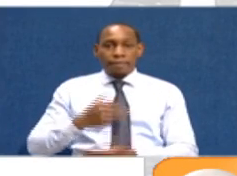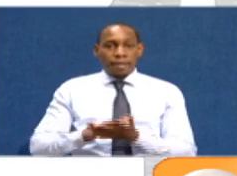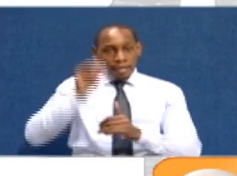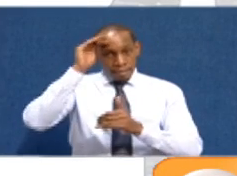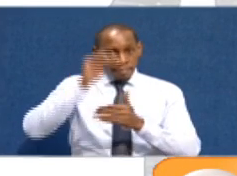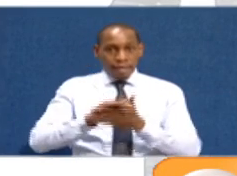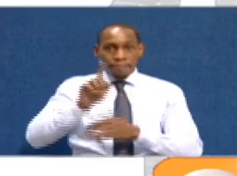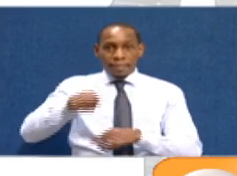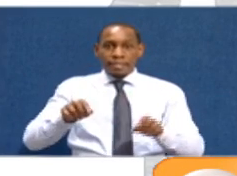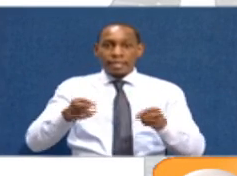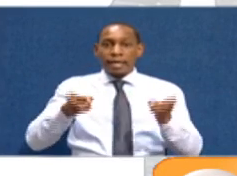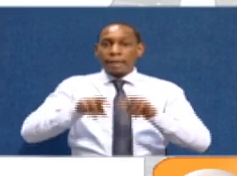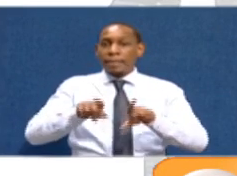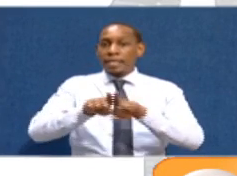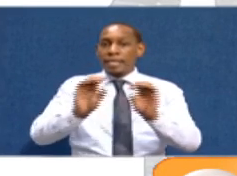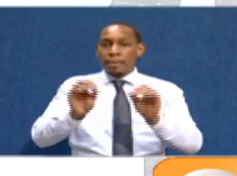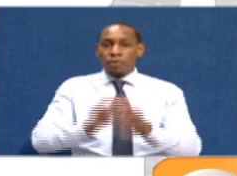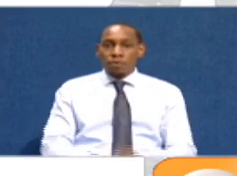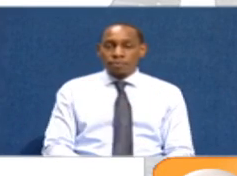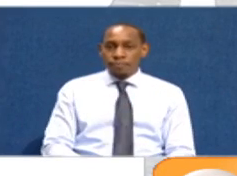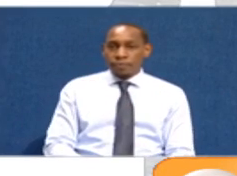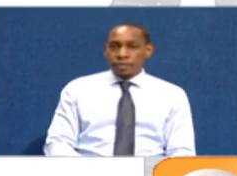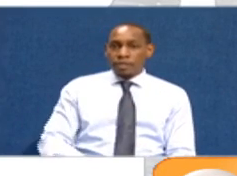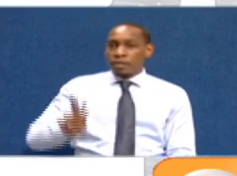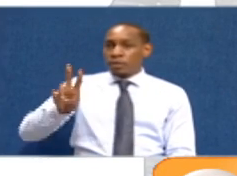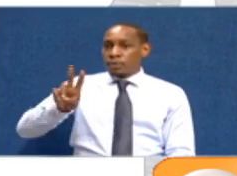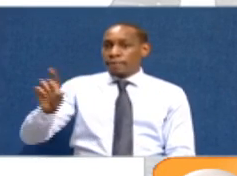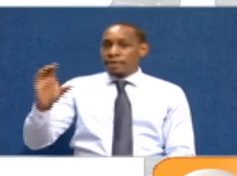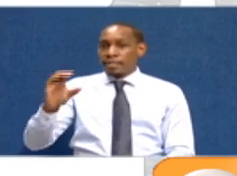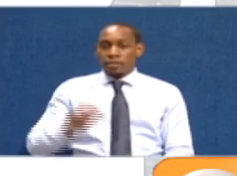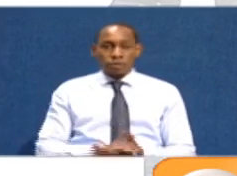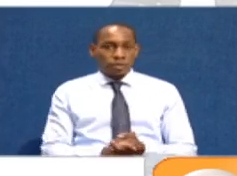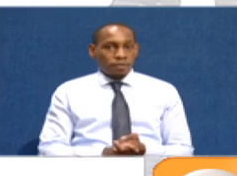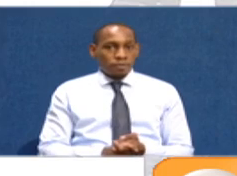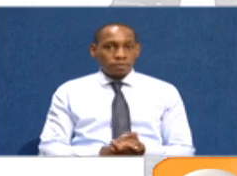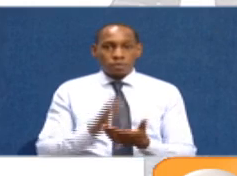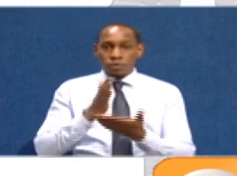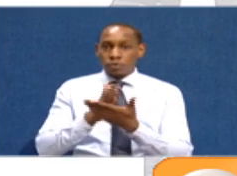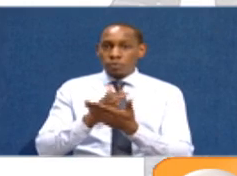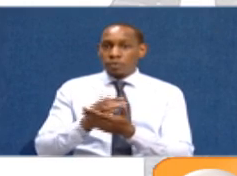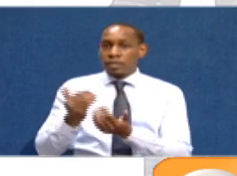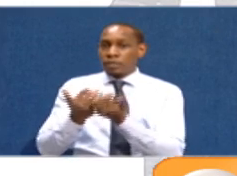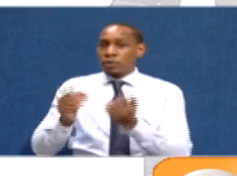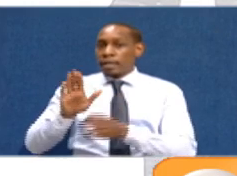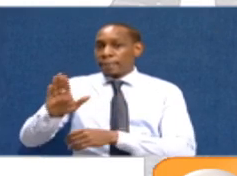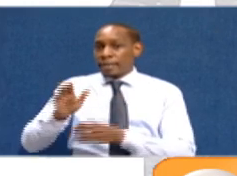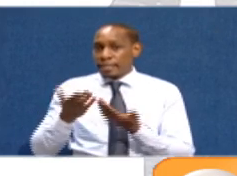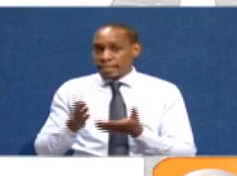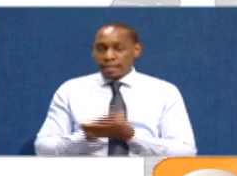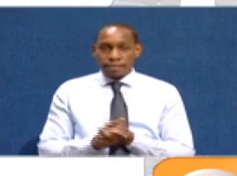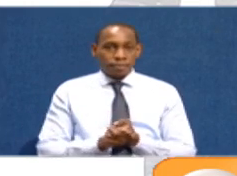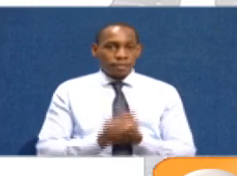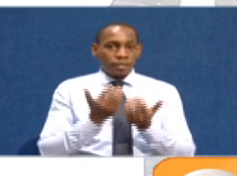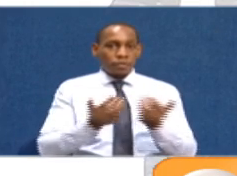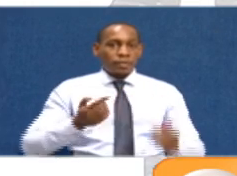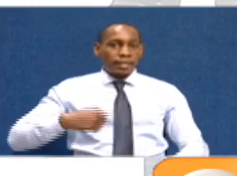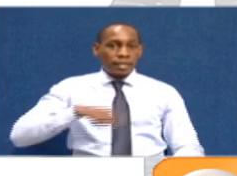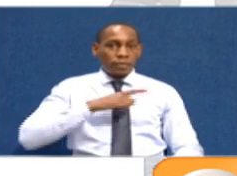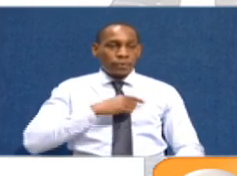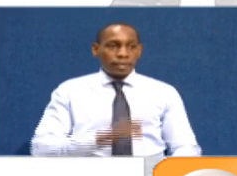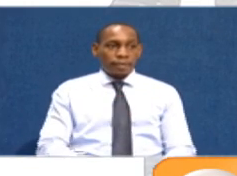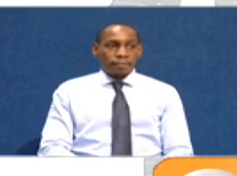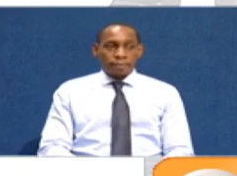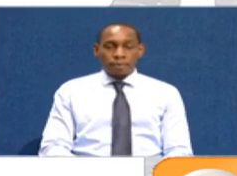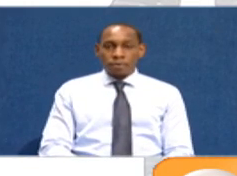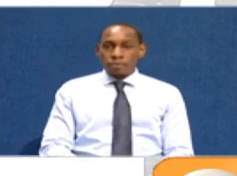or by any means. In the 21st century? Yeah, especially. What about your children now? Our children, yes. I mean,